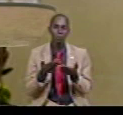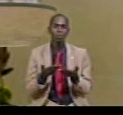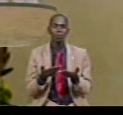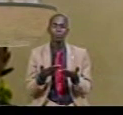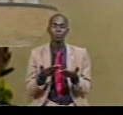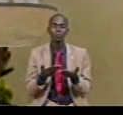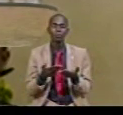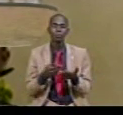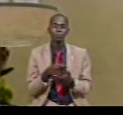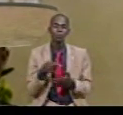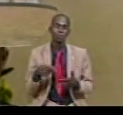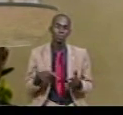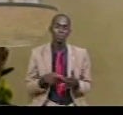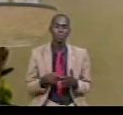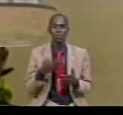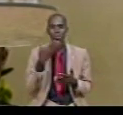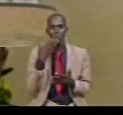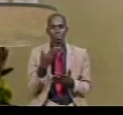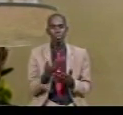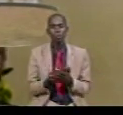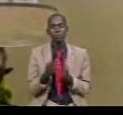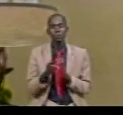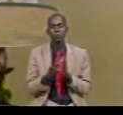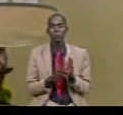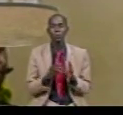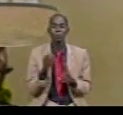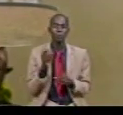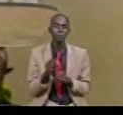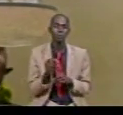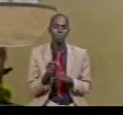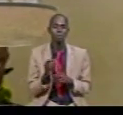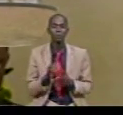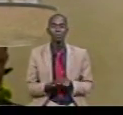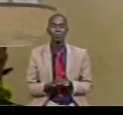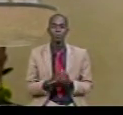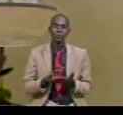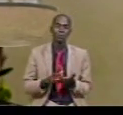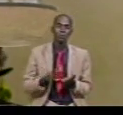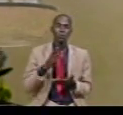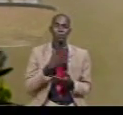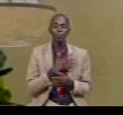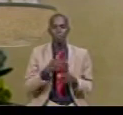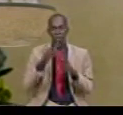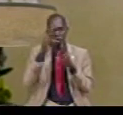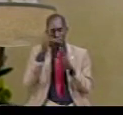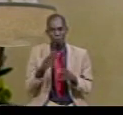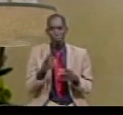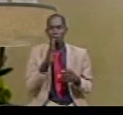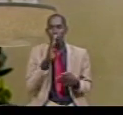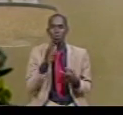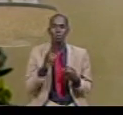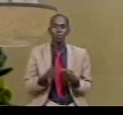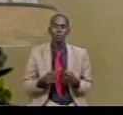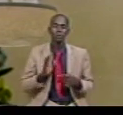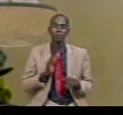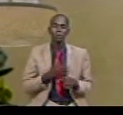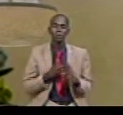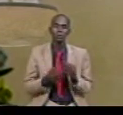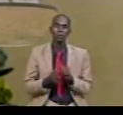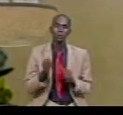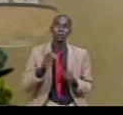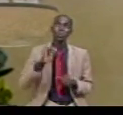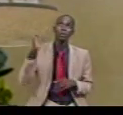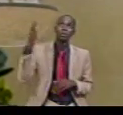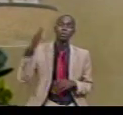this goodwill message. Glory and honor be unto our gracious and glorious